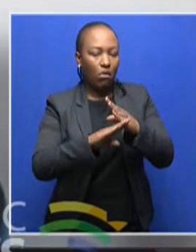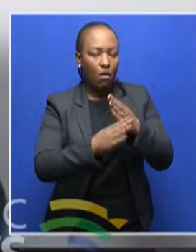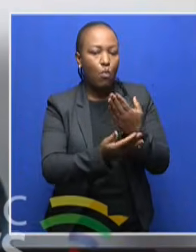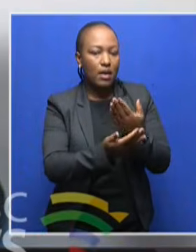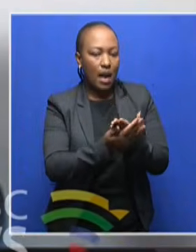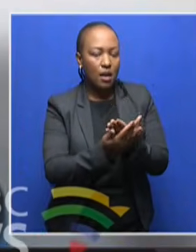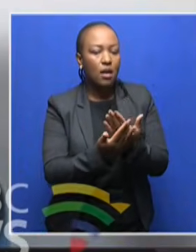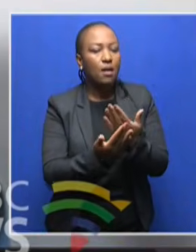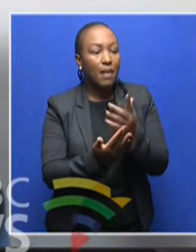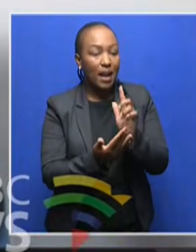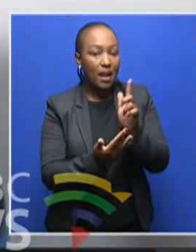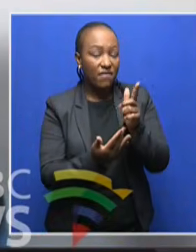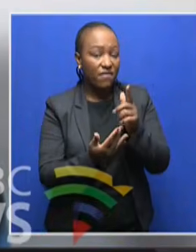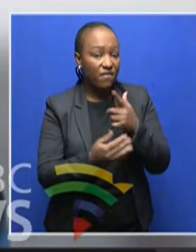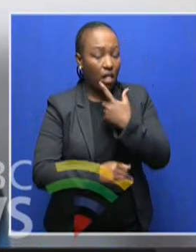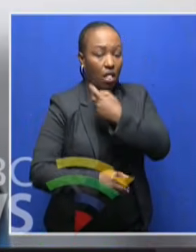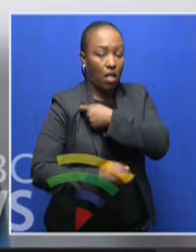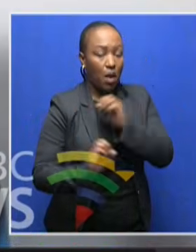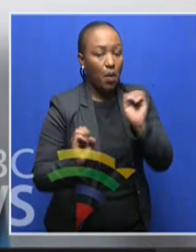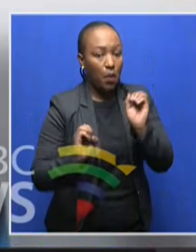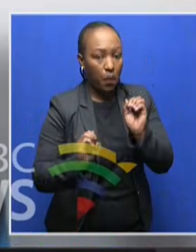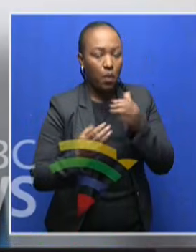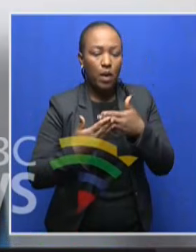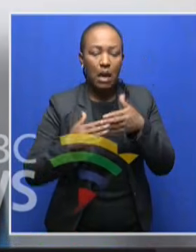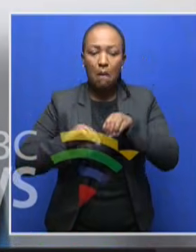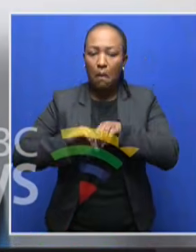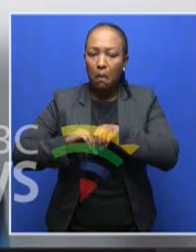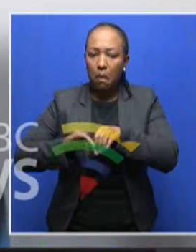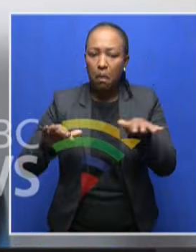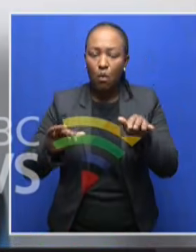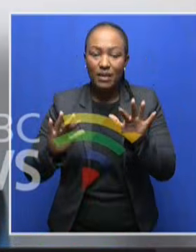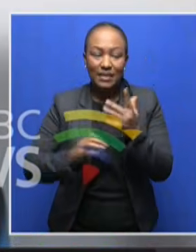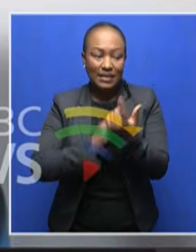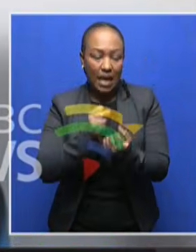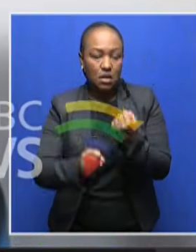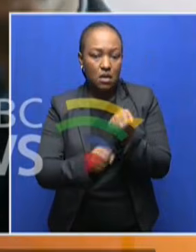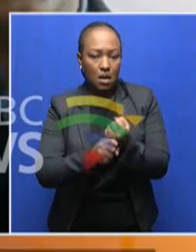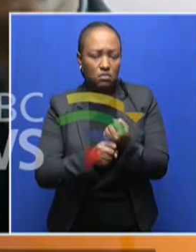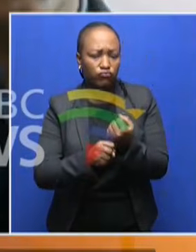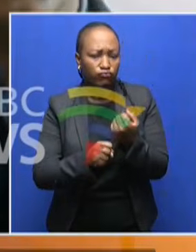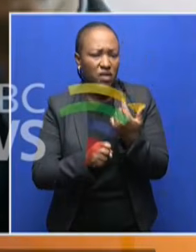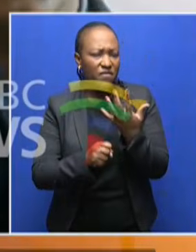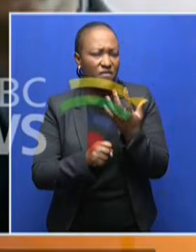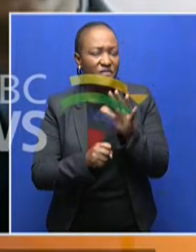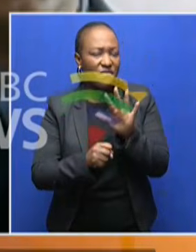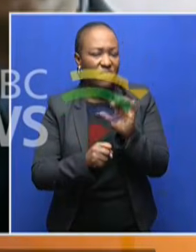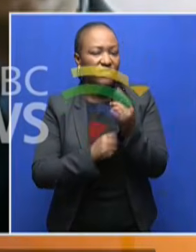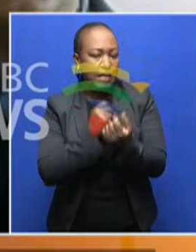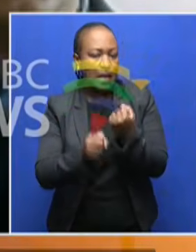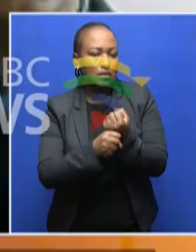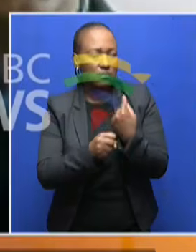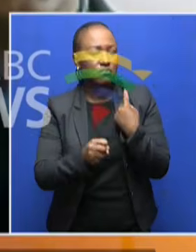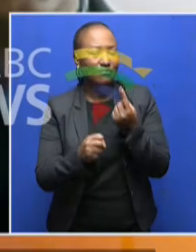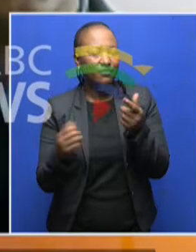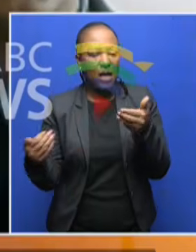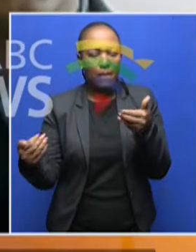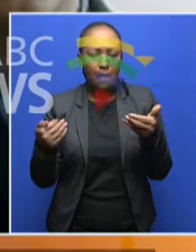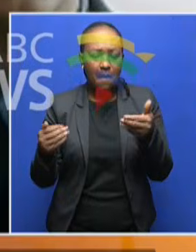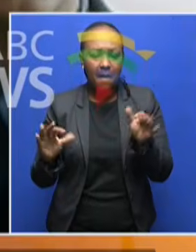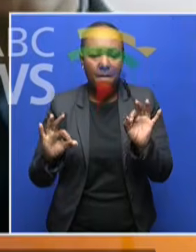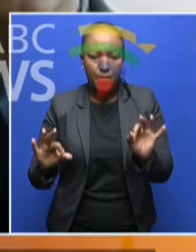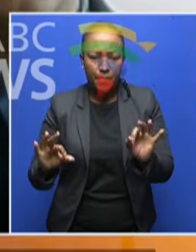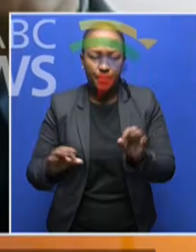South Africa over the past 10 to 20 years. So just looking at those stats, Professor Madhi,